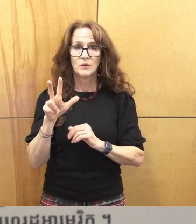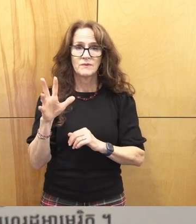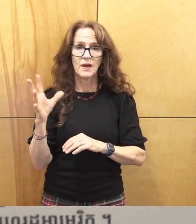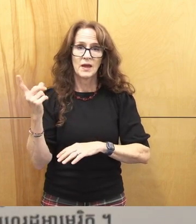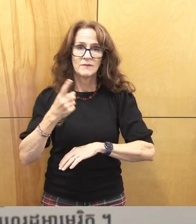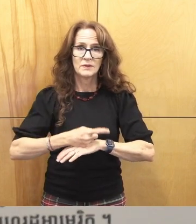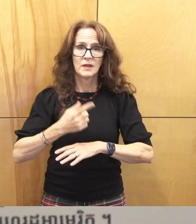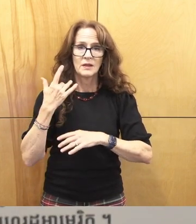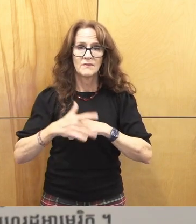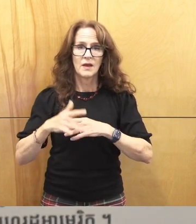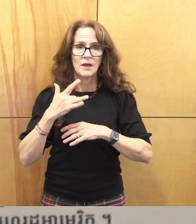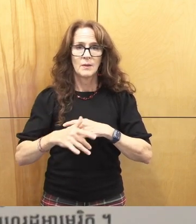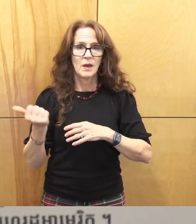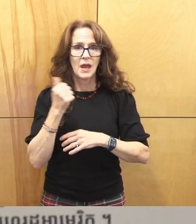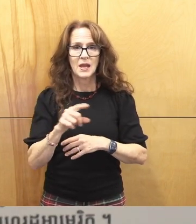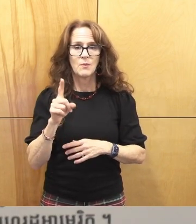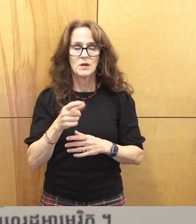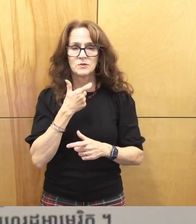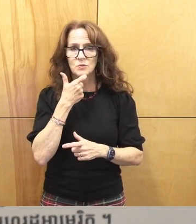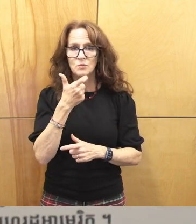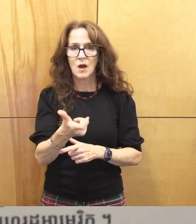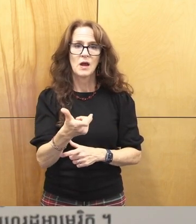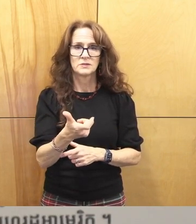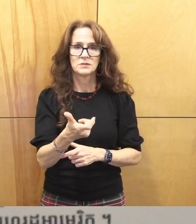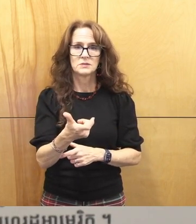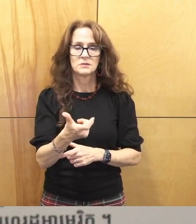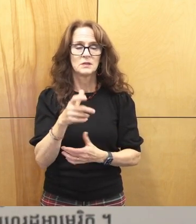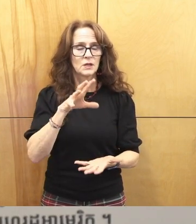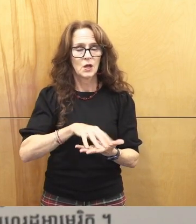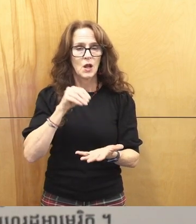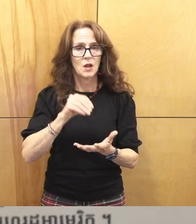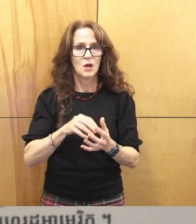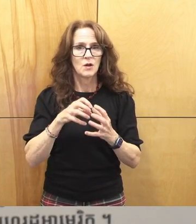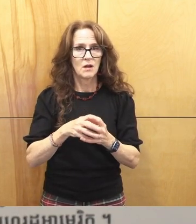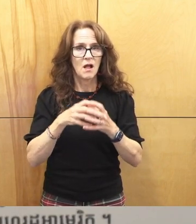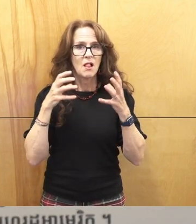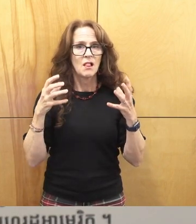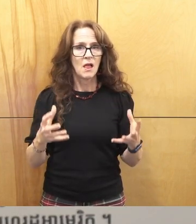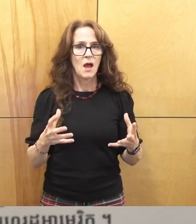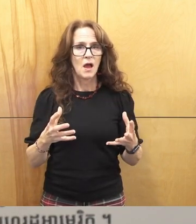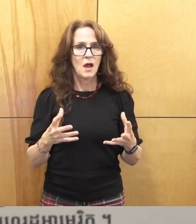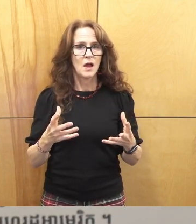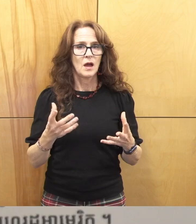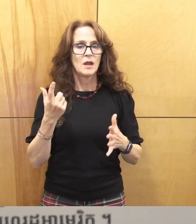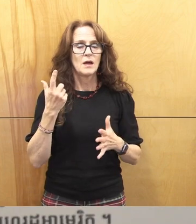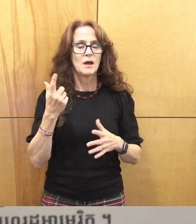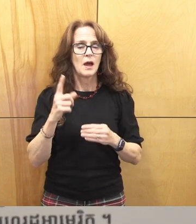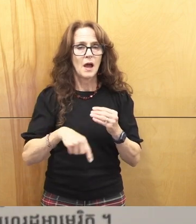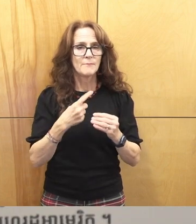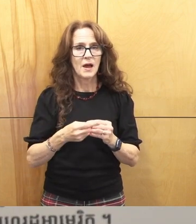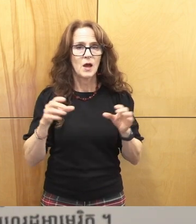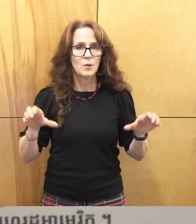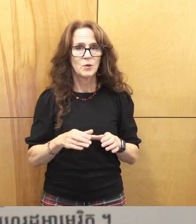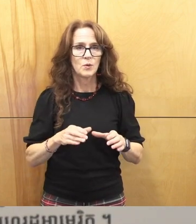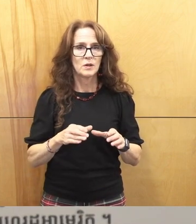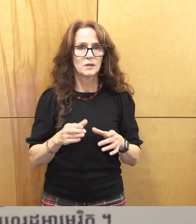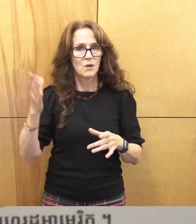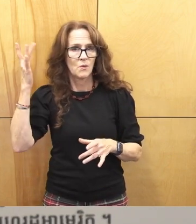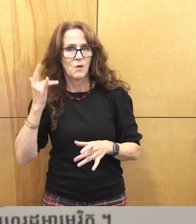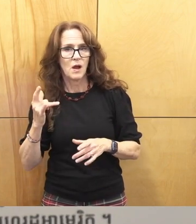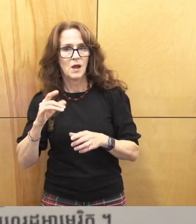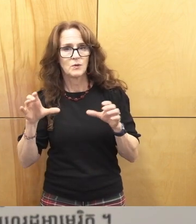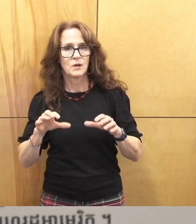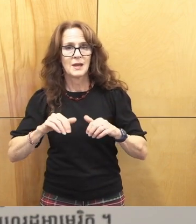it will be available for anybody to watch. And I think you can learn a lot about what we're doing, why we're doing it, and how